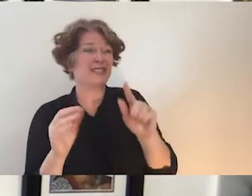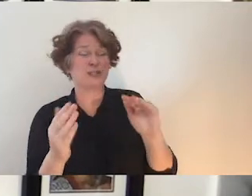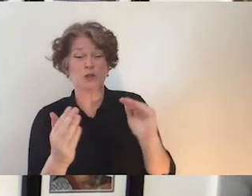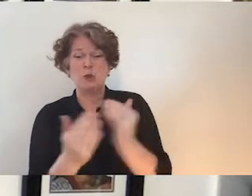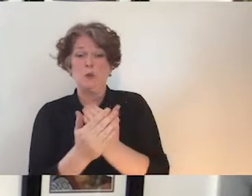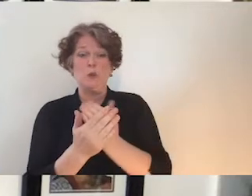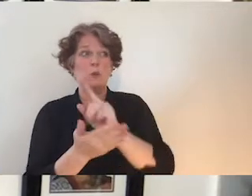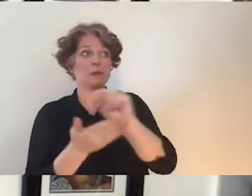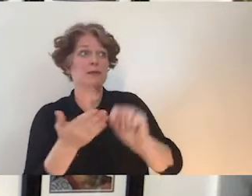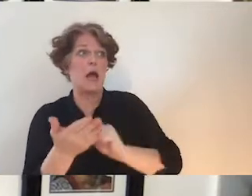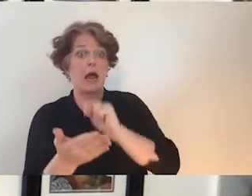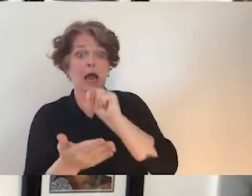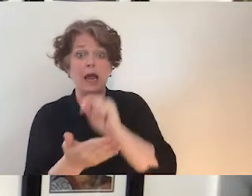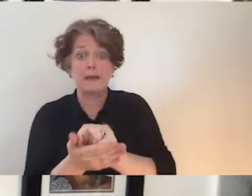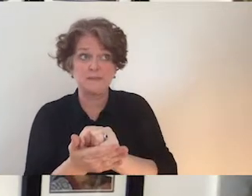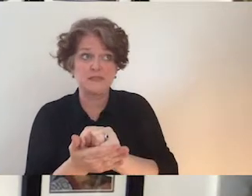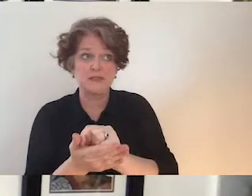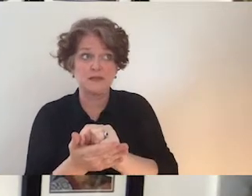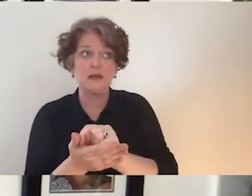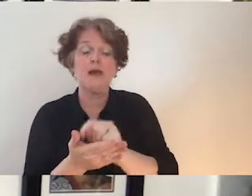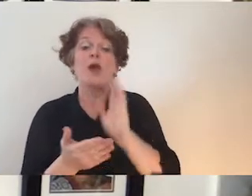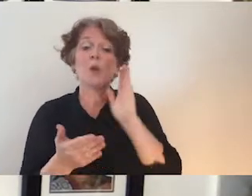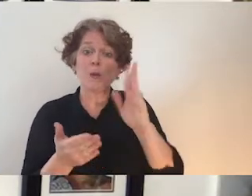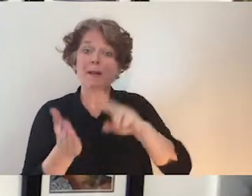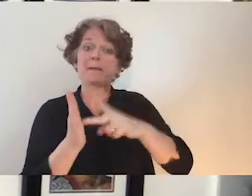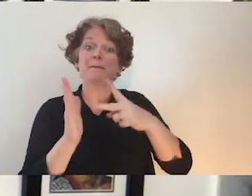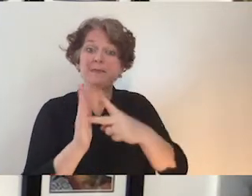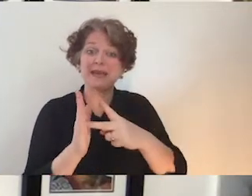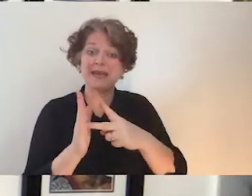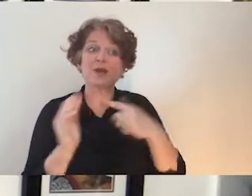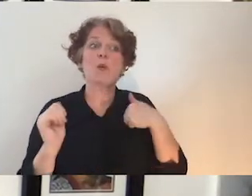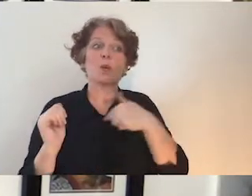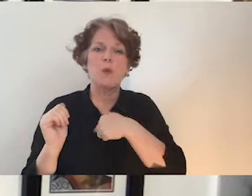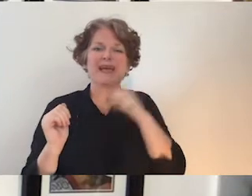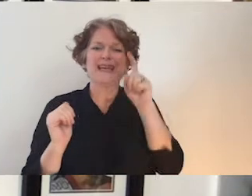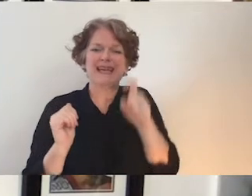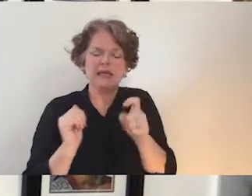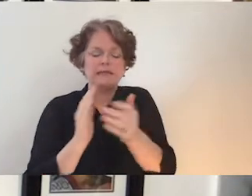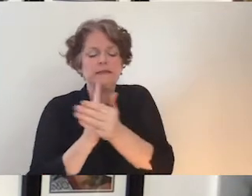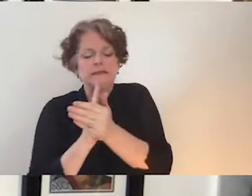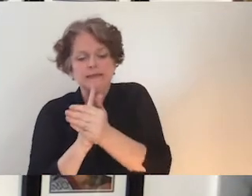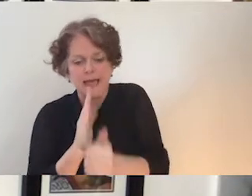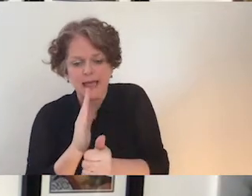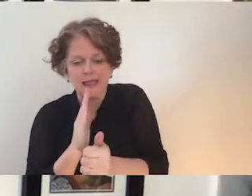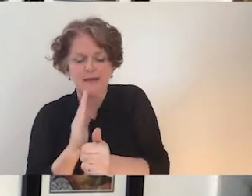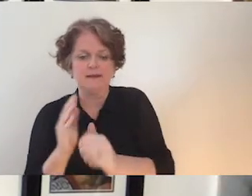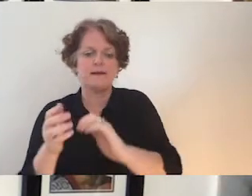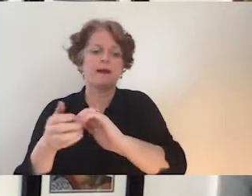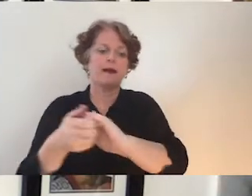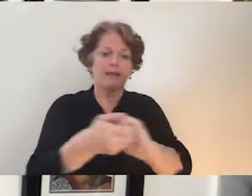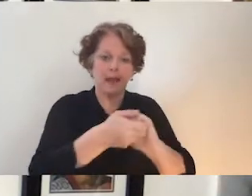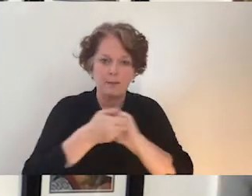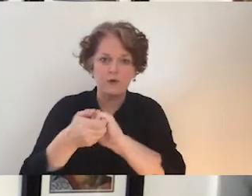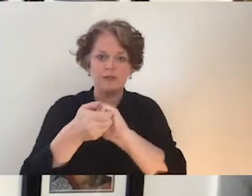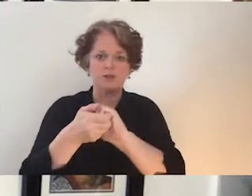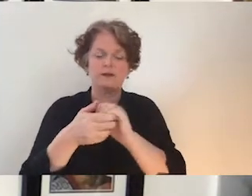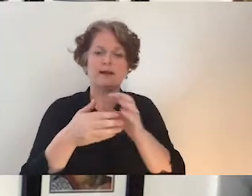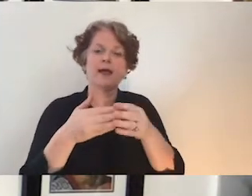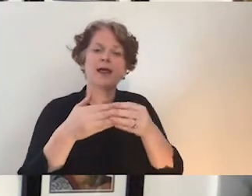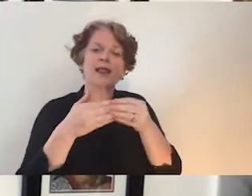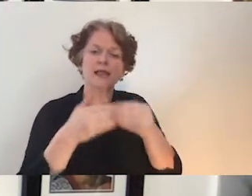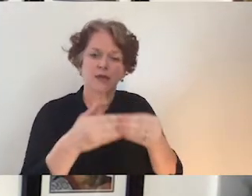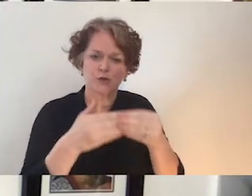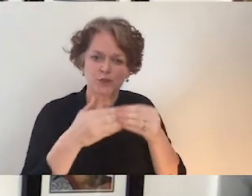are in unprecedented times, and these unprecedented times will call for unprecedented talent and collaboration